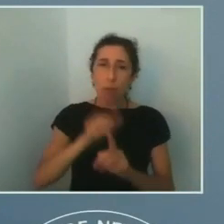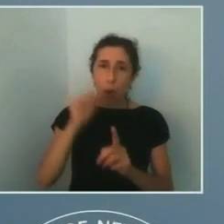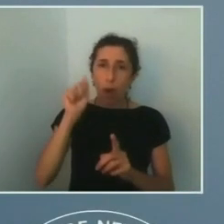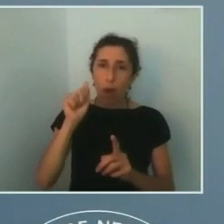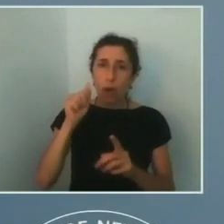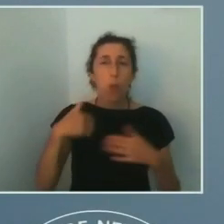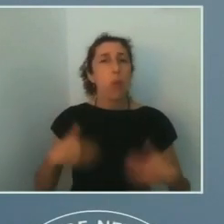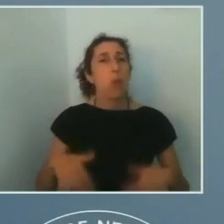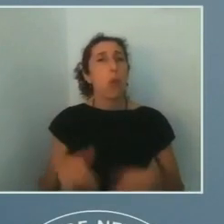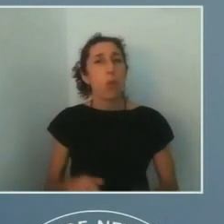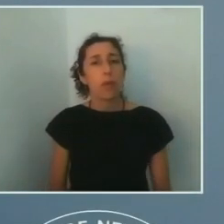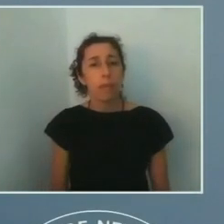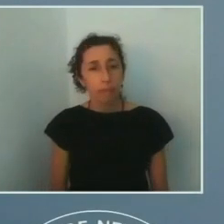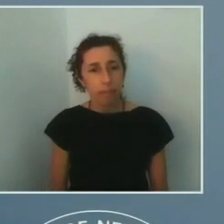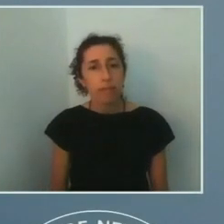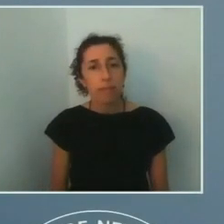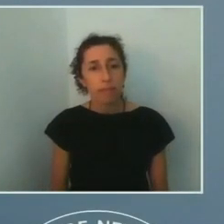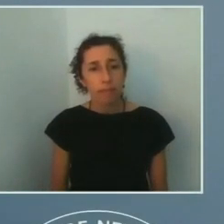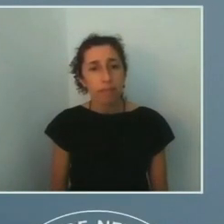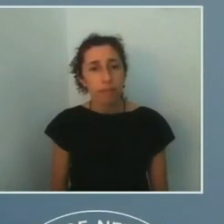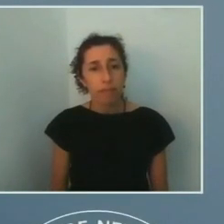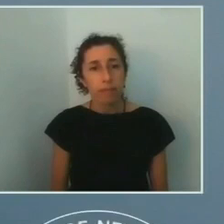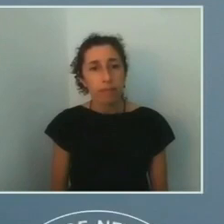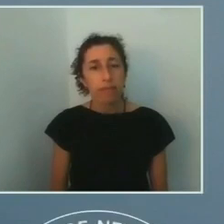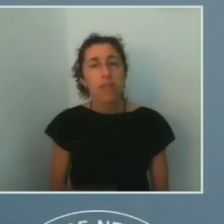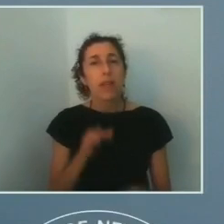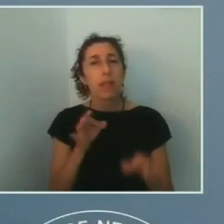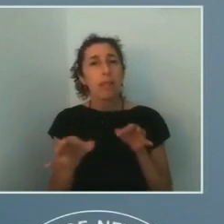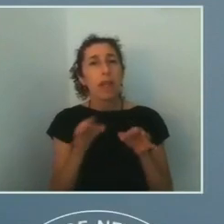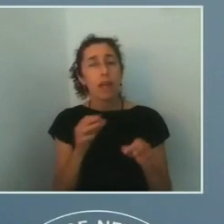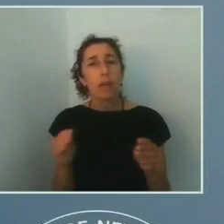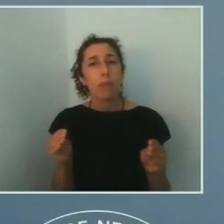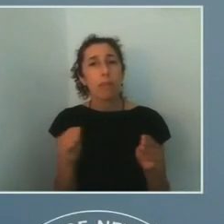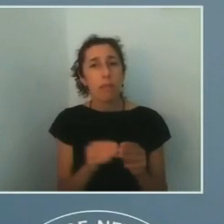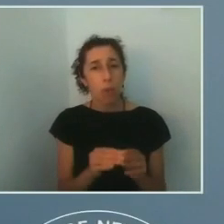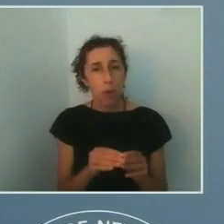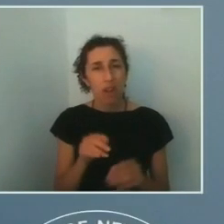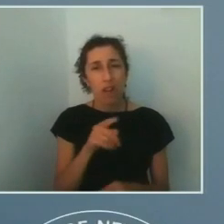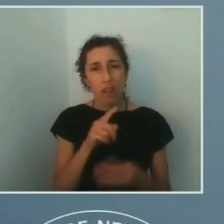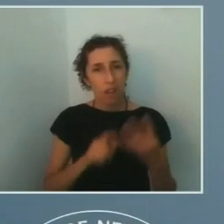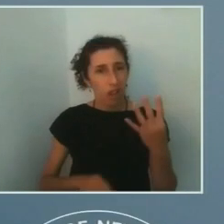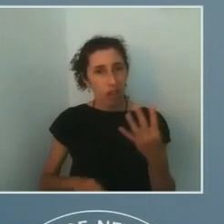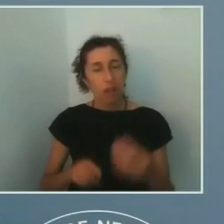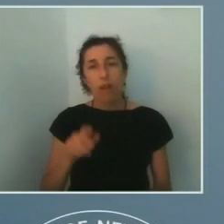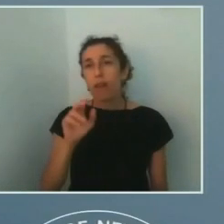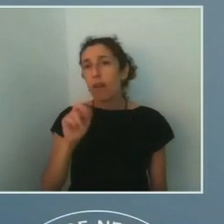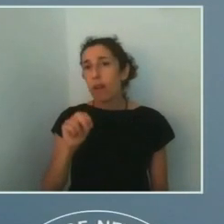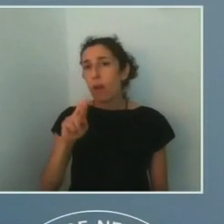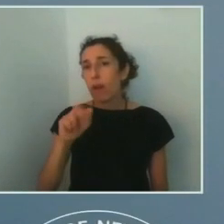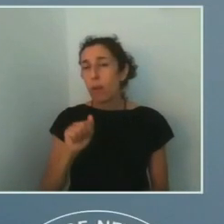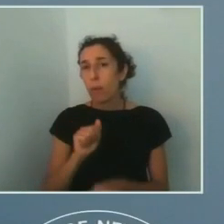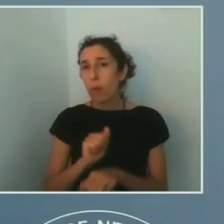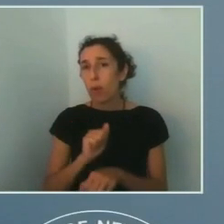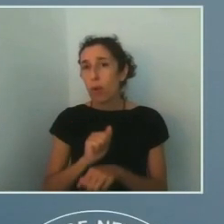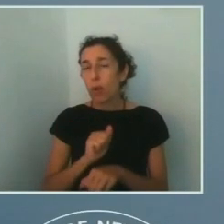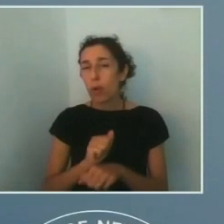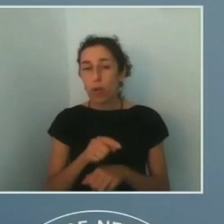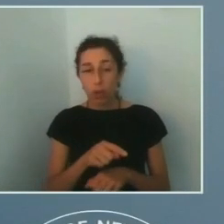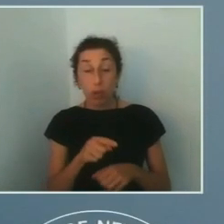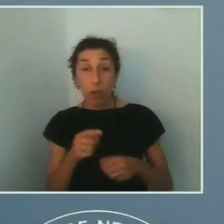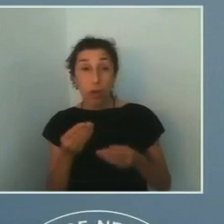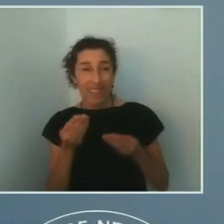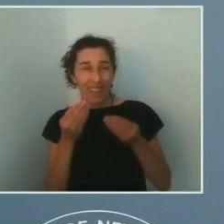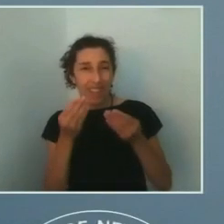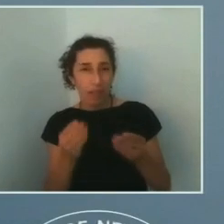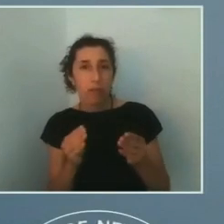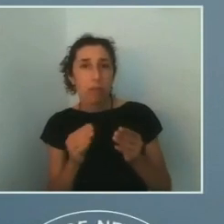support these allegations, then really we are not talking about a political vendetta, regardless of what her motives may